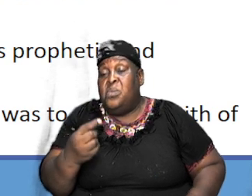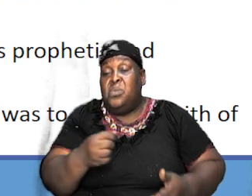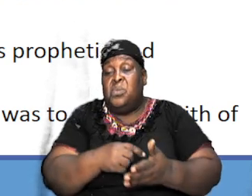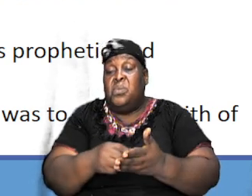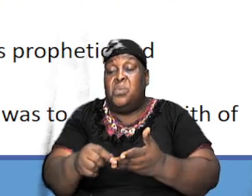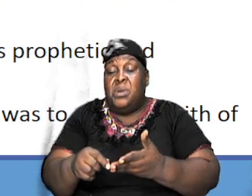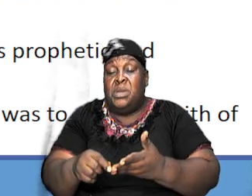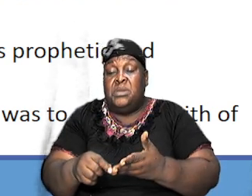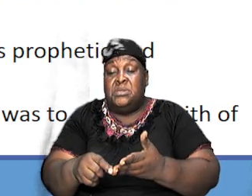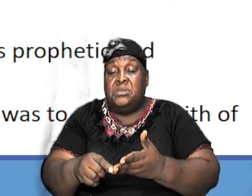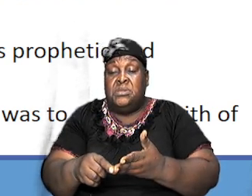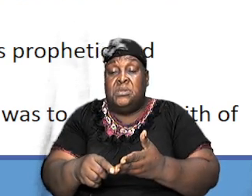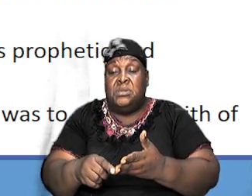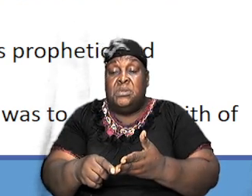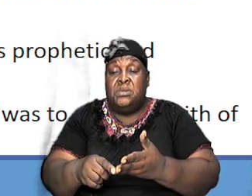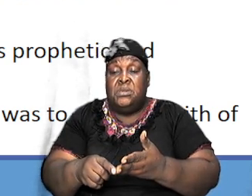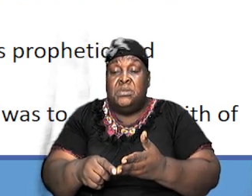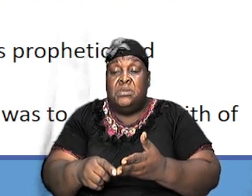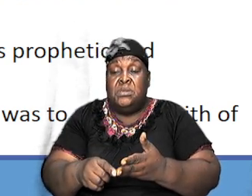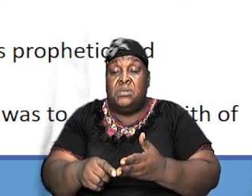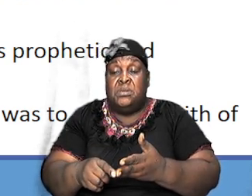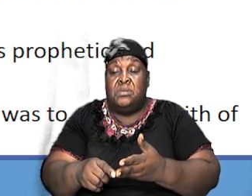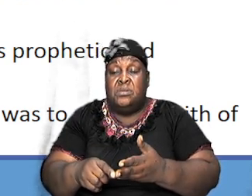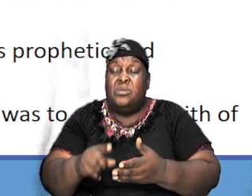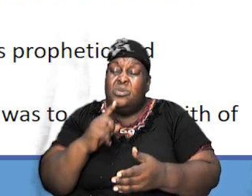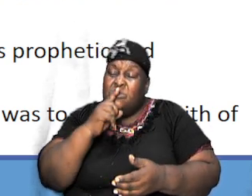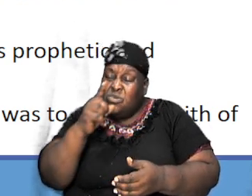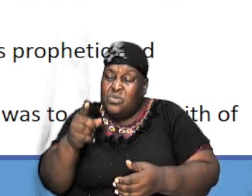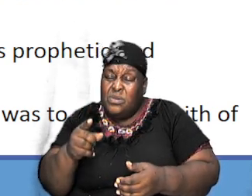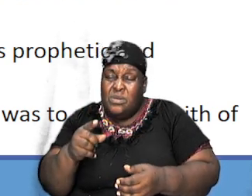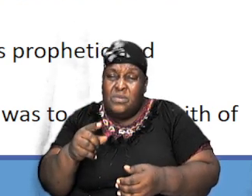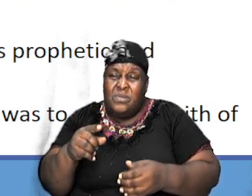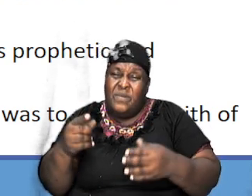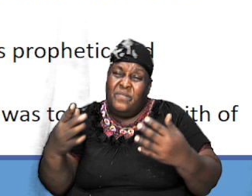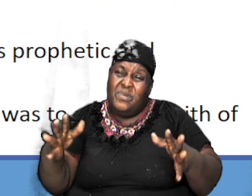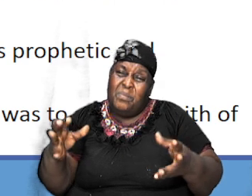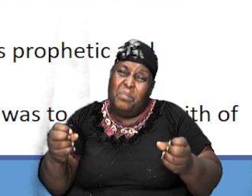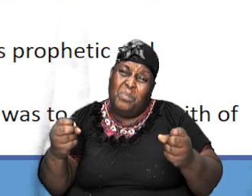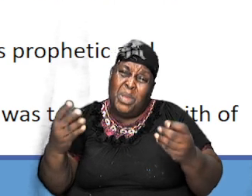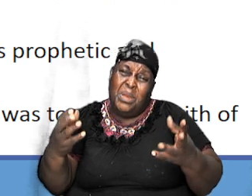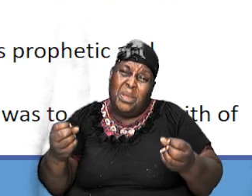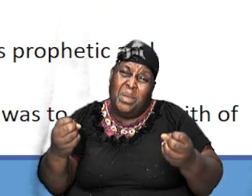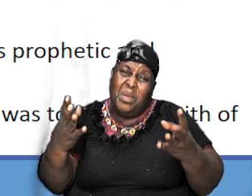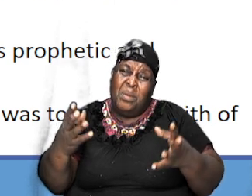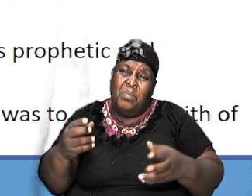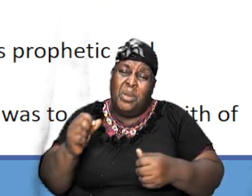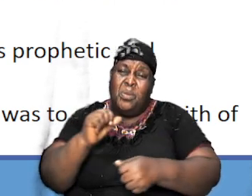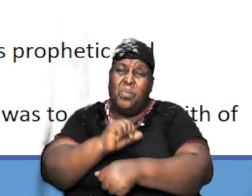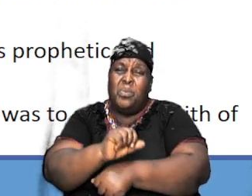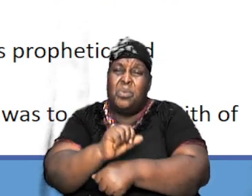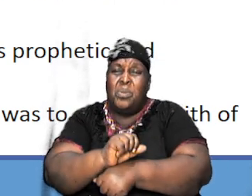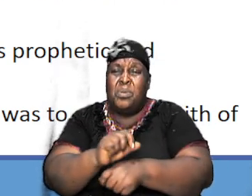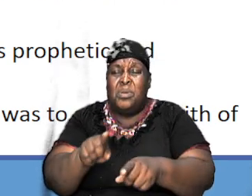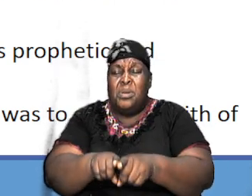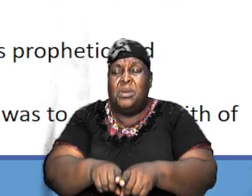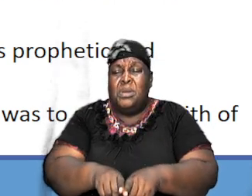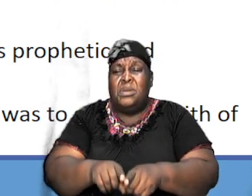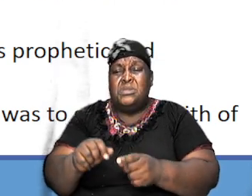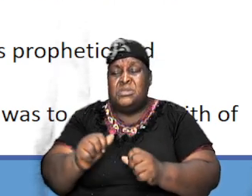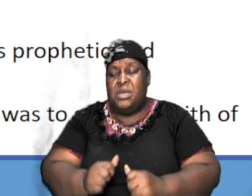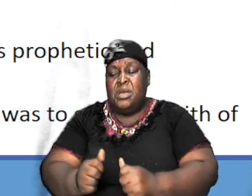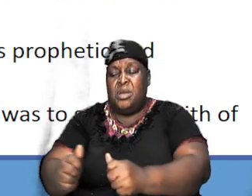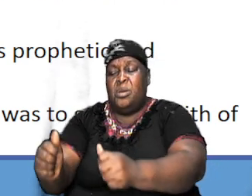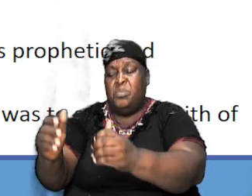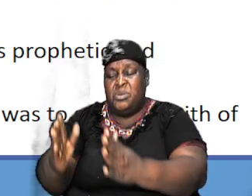sure you'd have done lots of work, you know, as an apostle, as a disciple. But most of